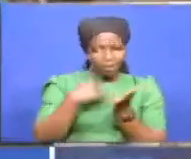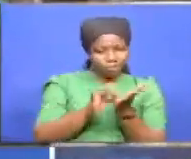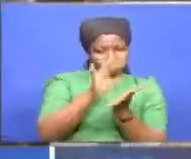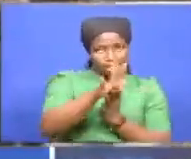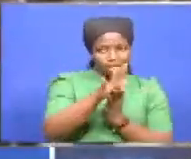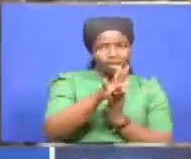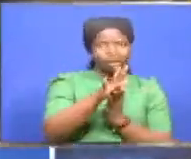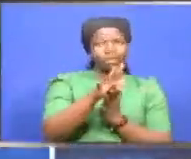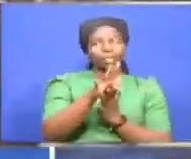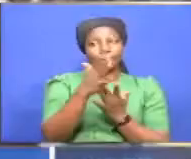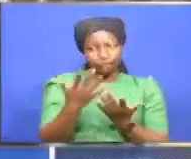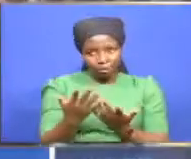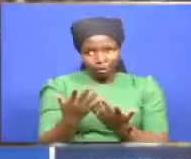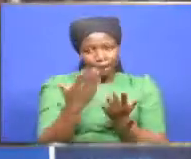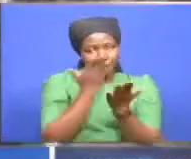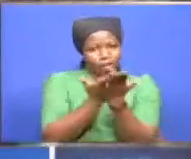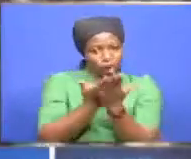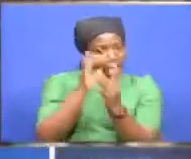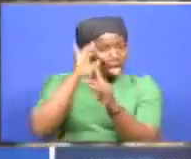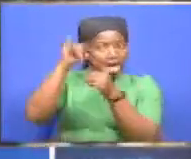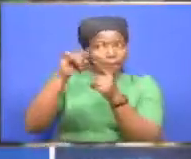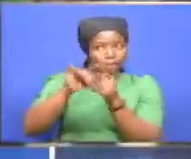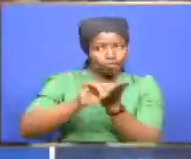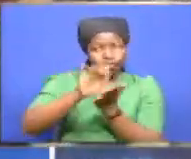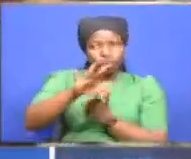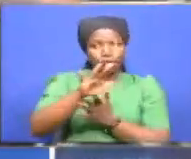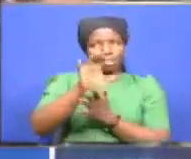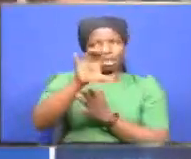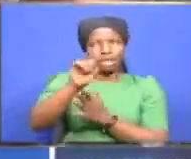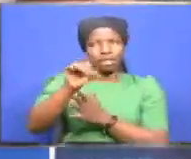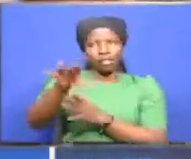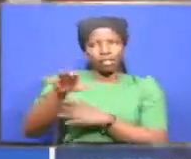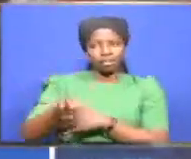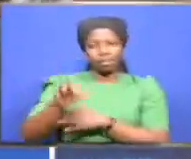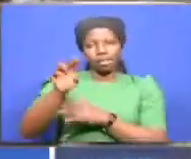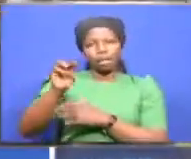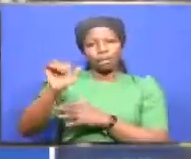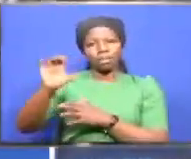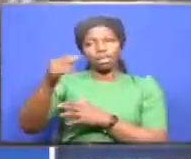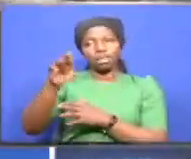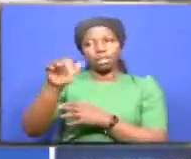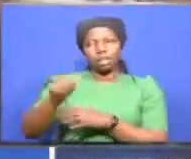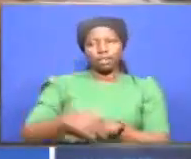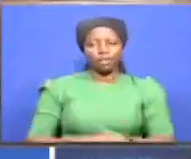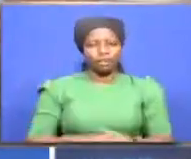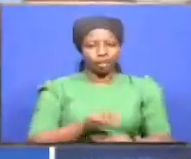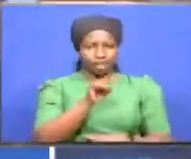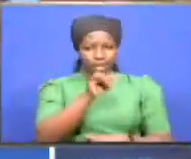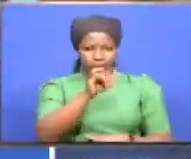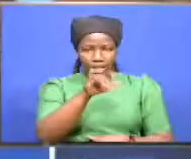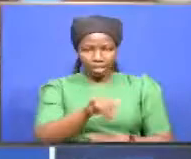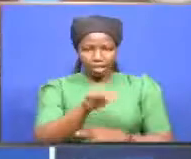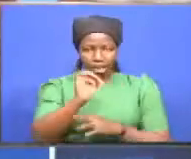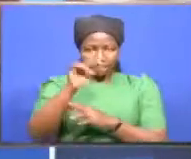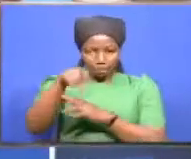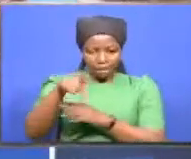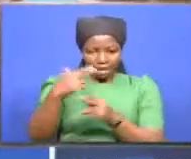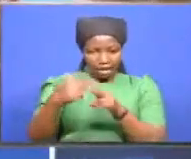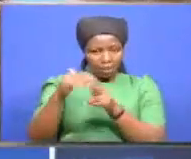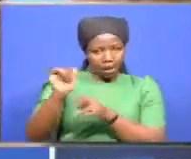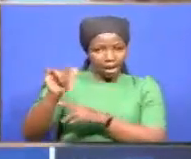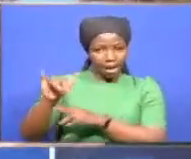the impeachment of Transport Cabinet Secretary James Masharia. Nyali MP Mohamed Ali has vowed to file another petition of impeachment.